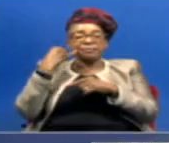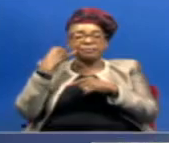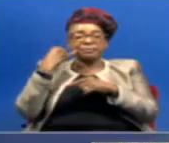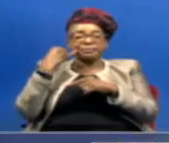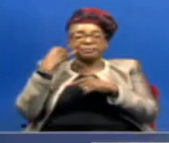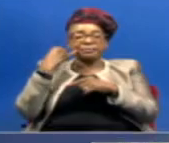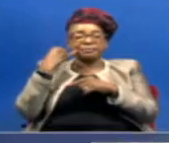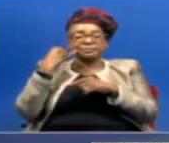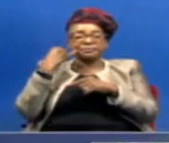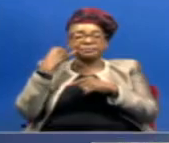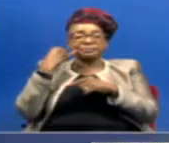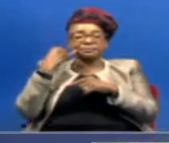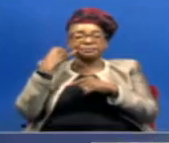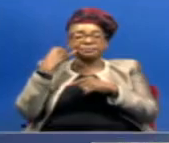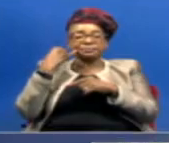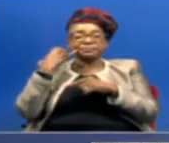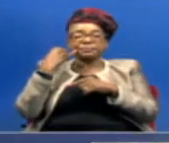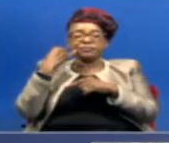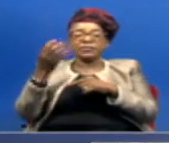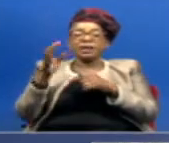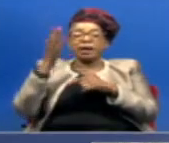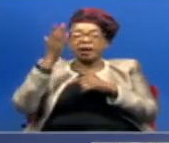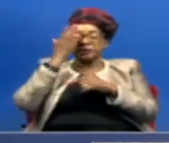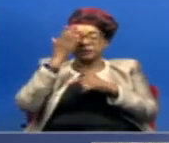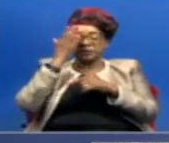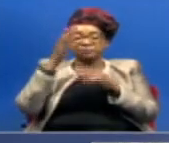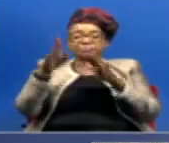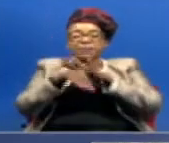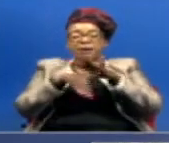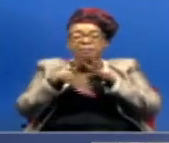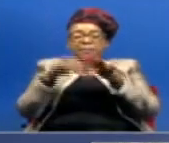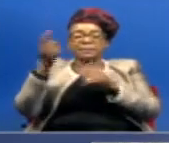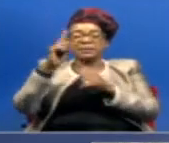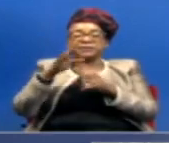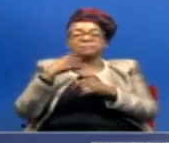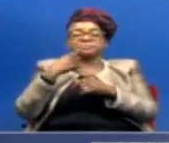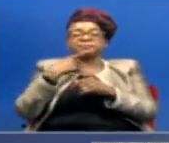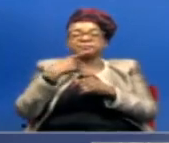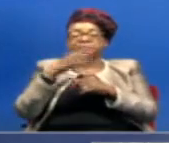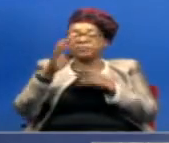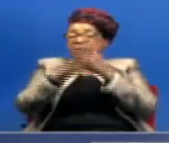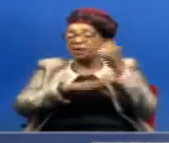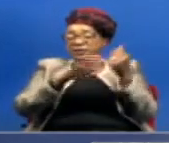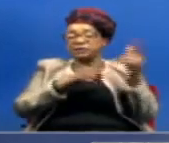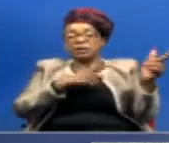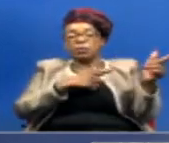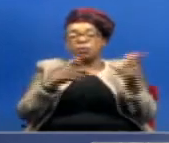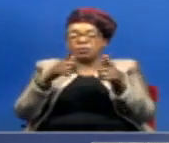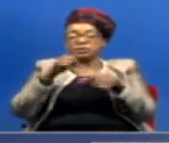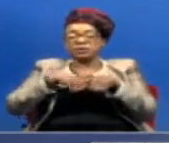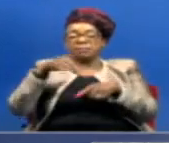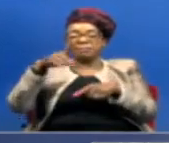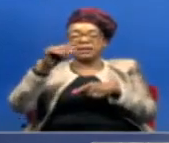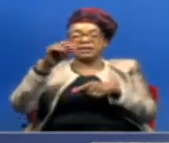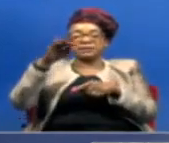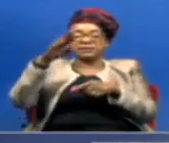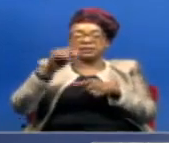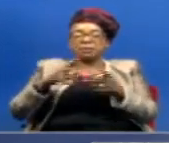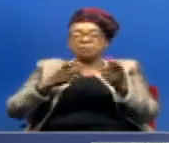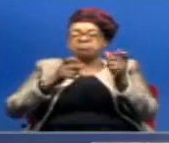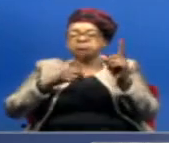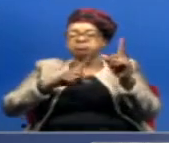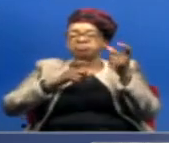Now, Israel's Prime Minister Benjamin Netanyahu declared that the country is at war after Palestinian militants in Gaza fired a deadly barrage of